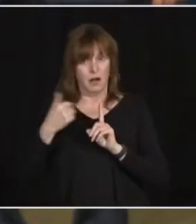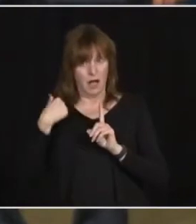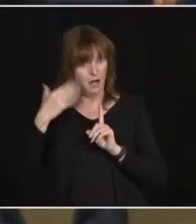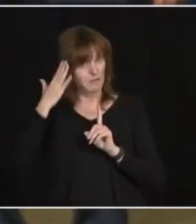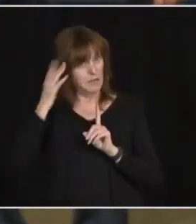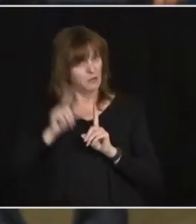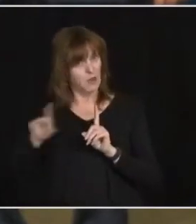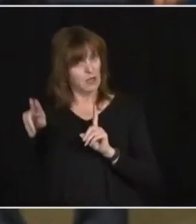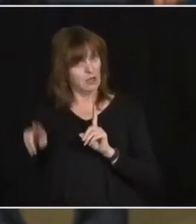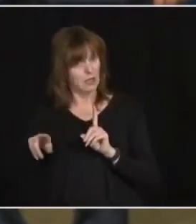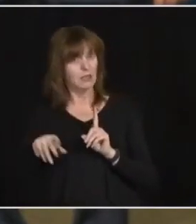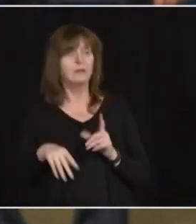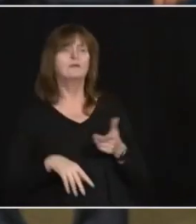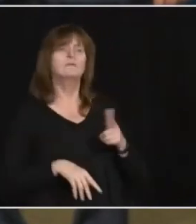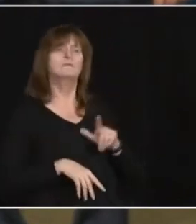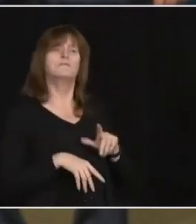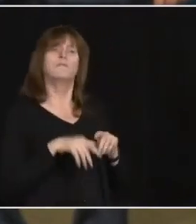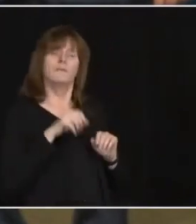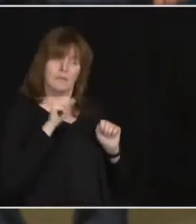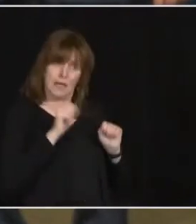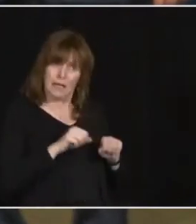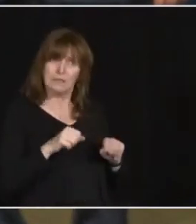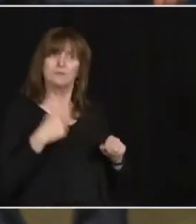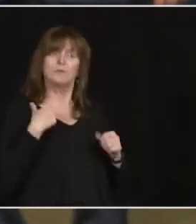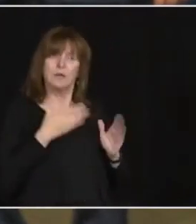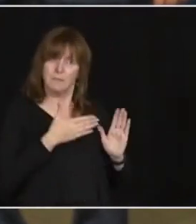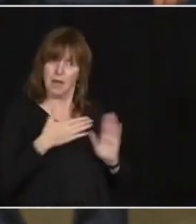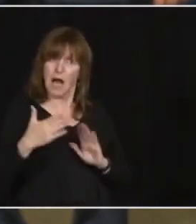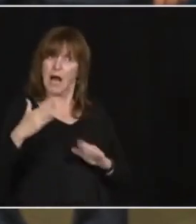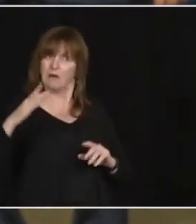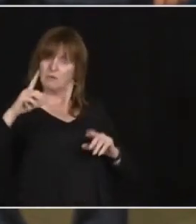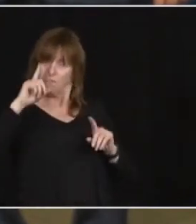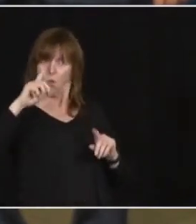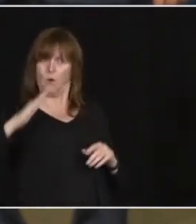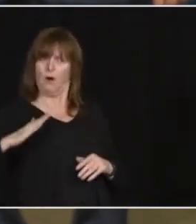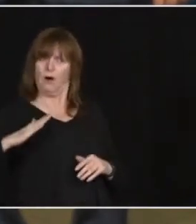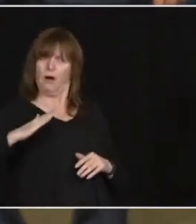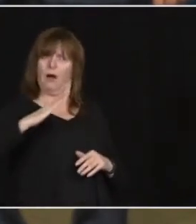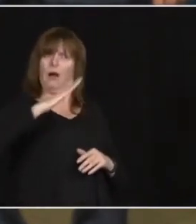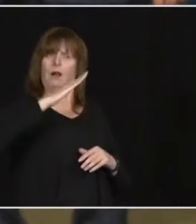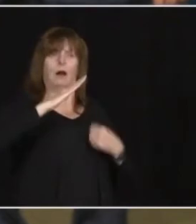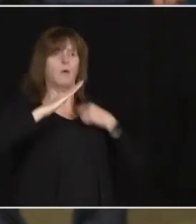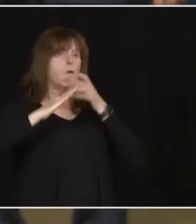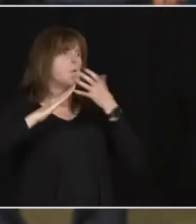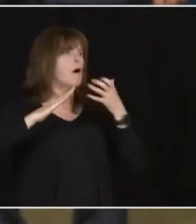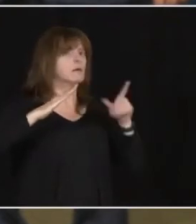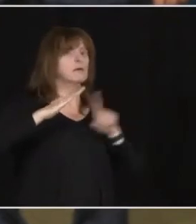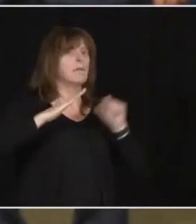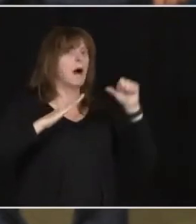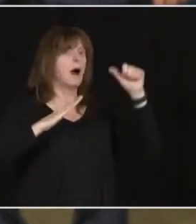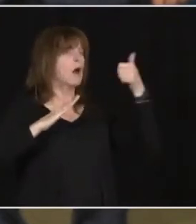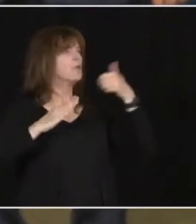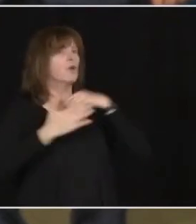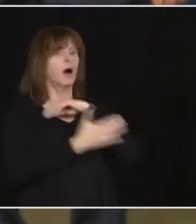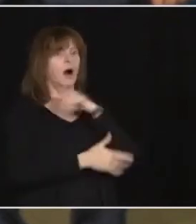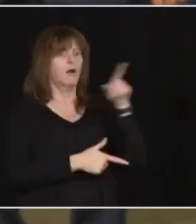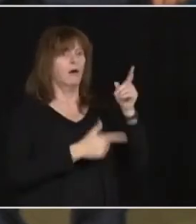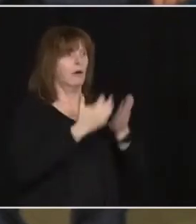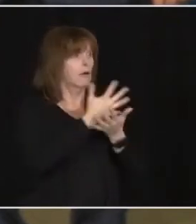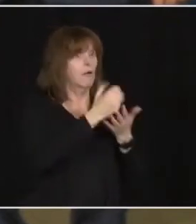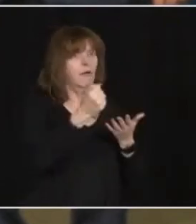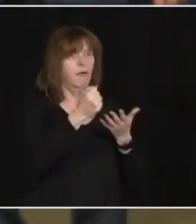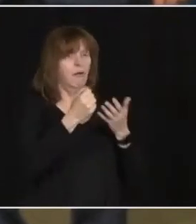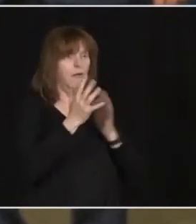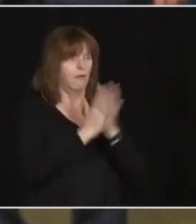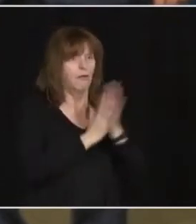for a surge in capacity. We don't want to end up like some other countries have ended up where they've run out of supplies.